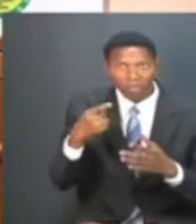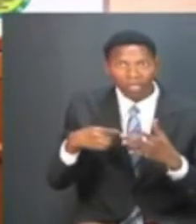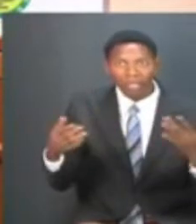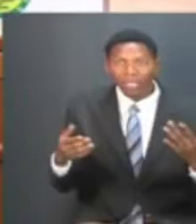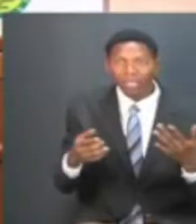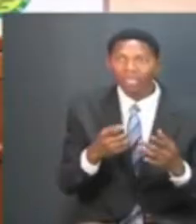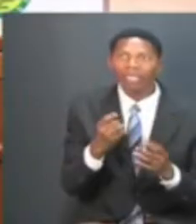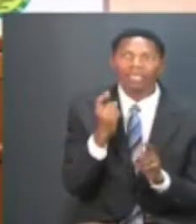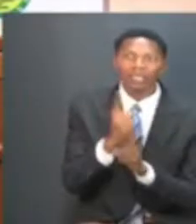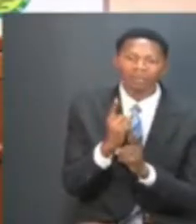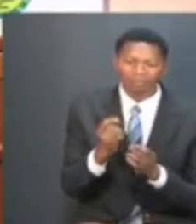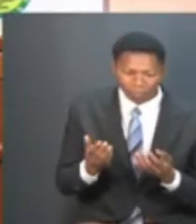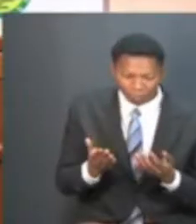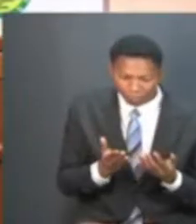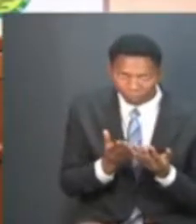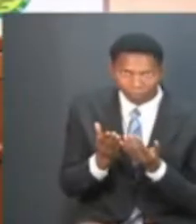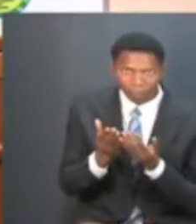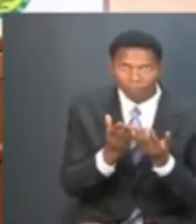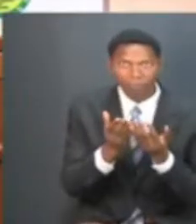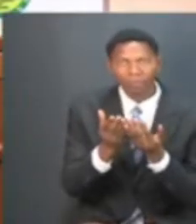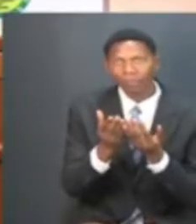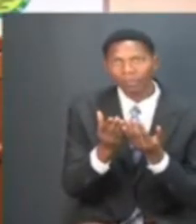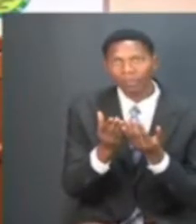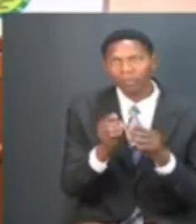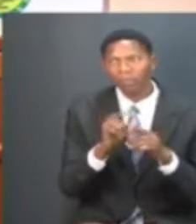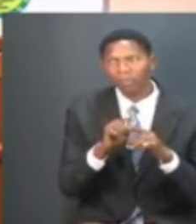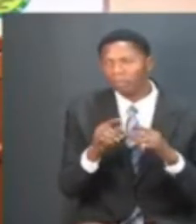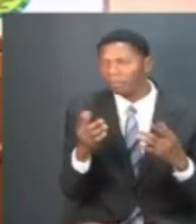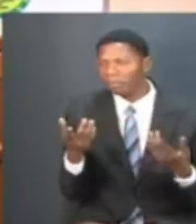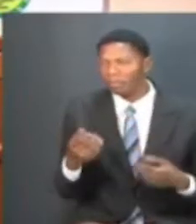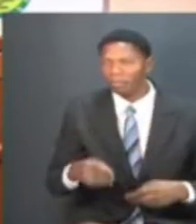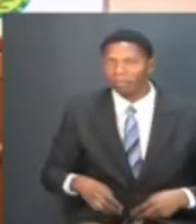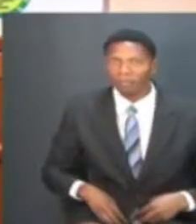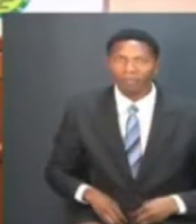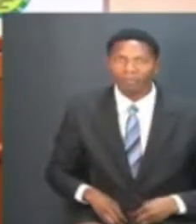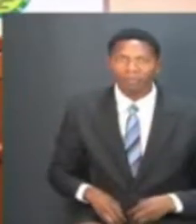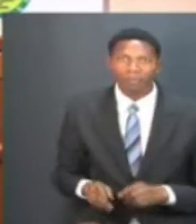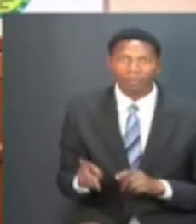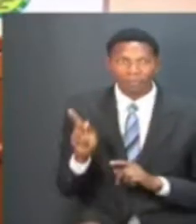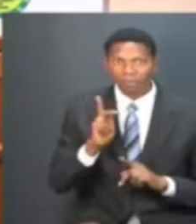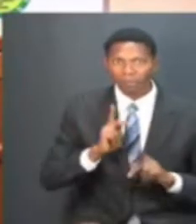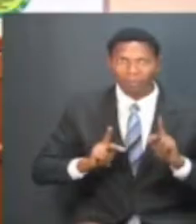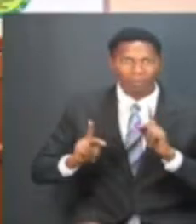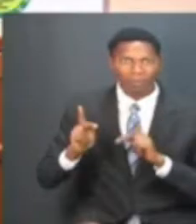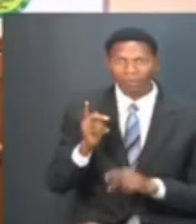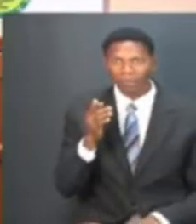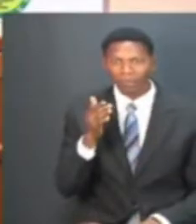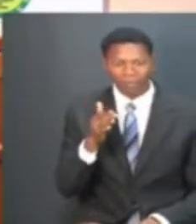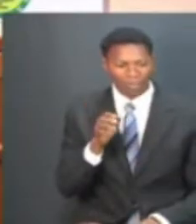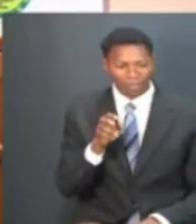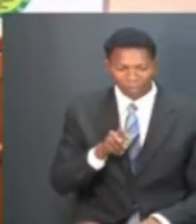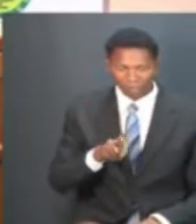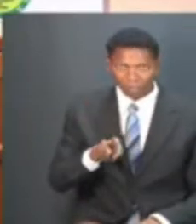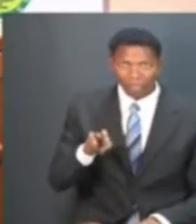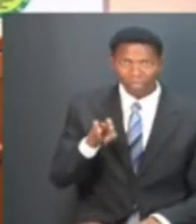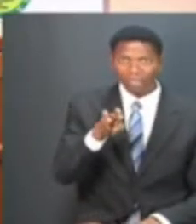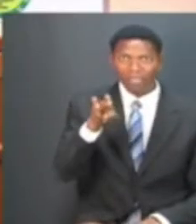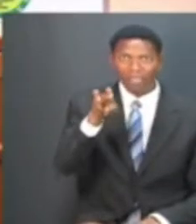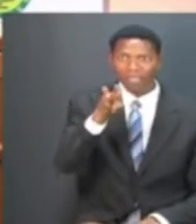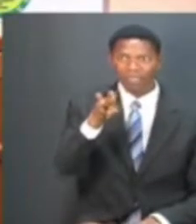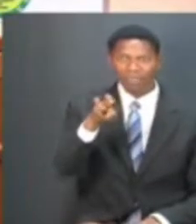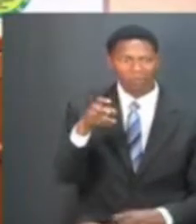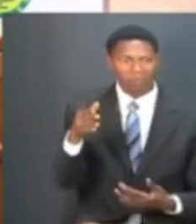boat. But unfortunately, these people travel without